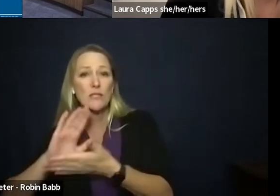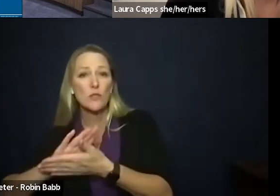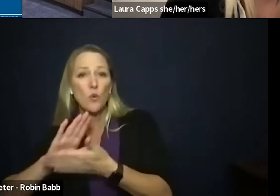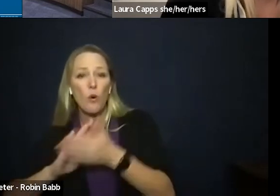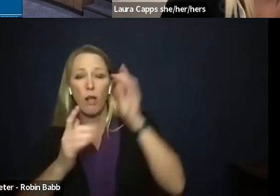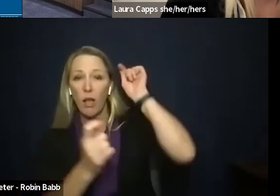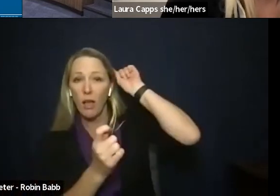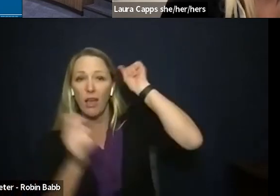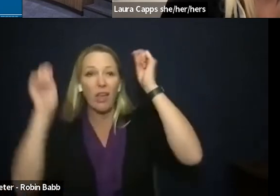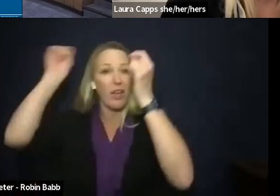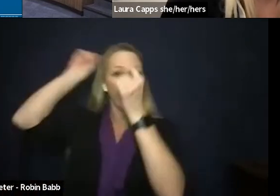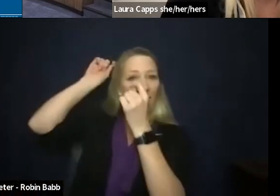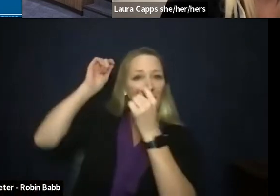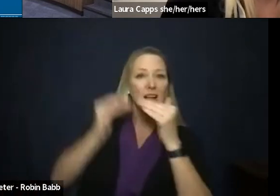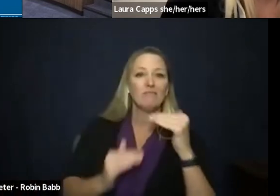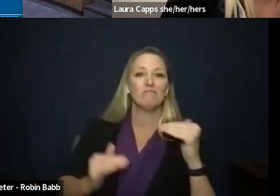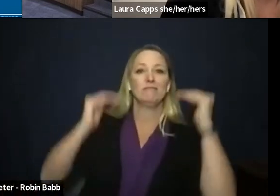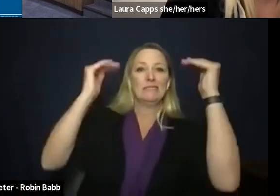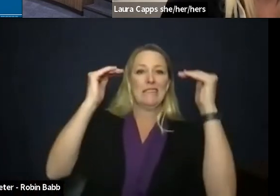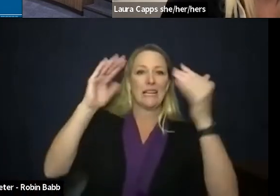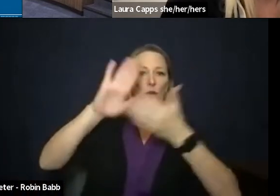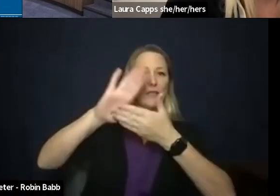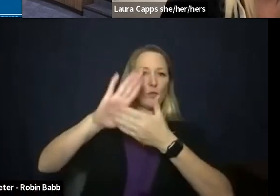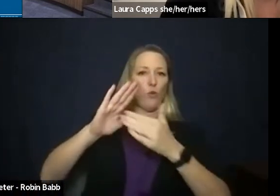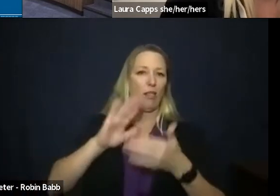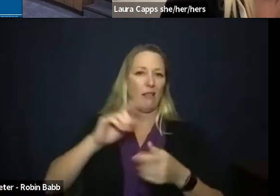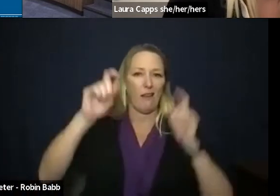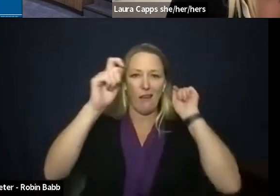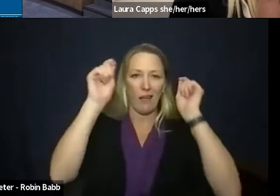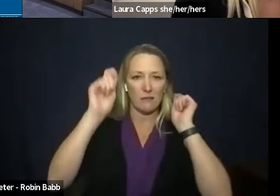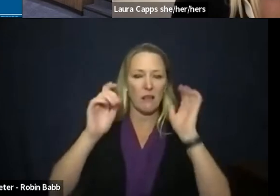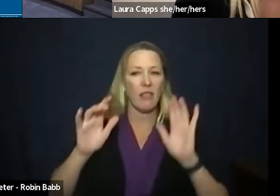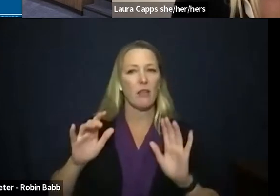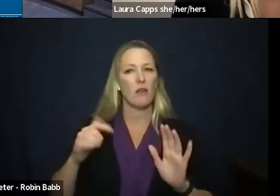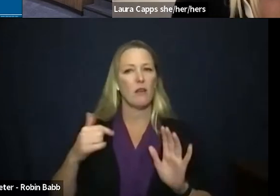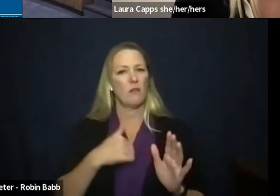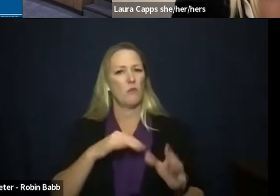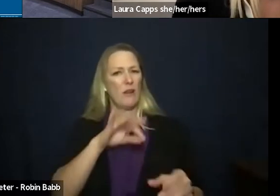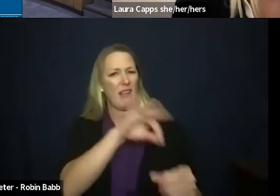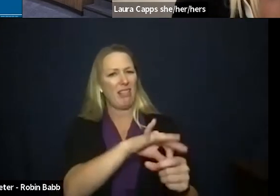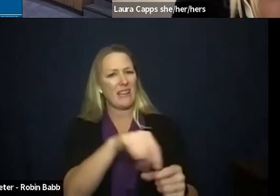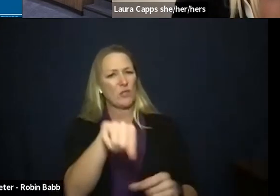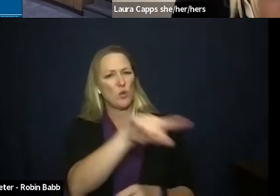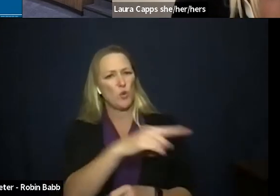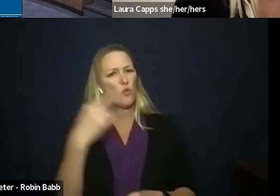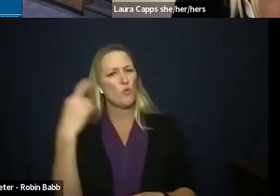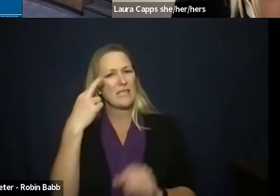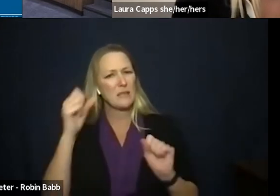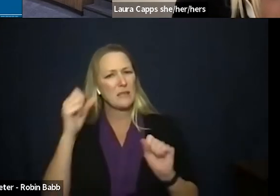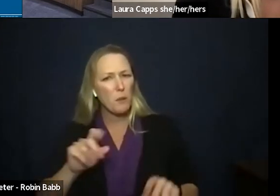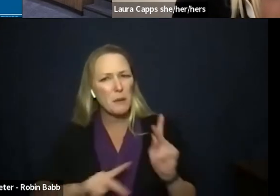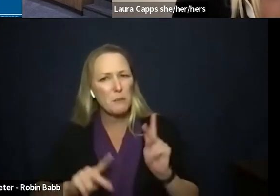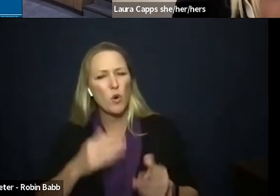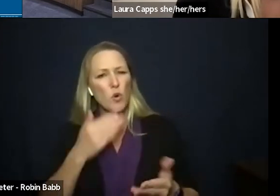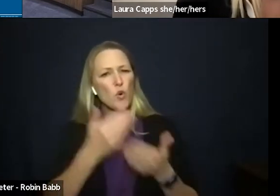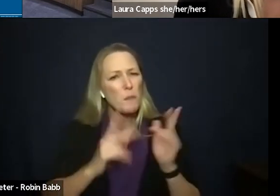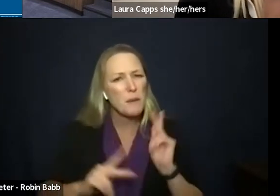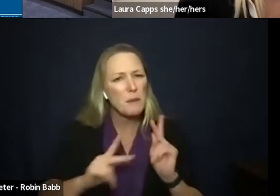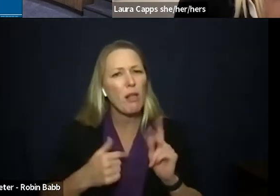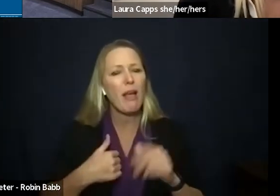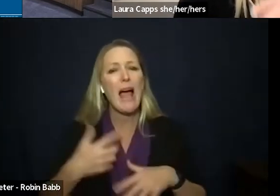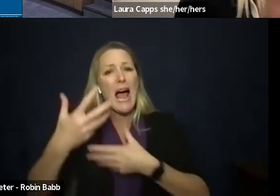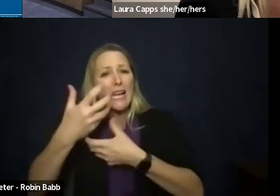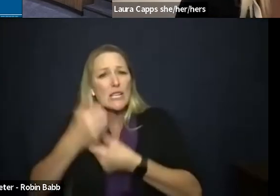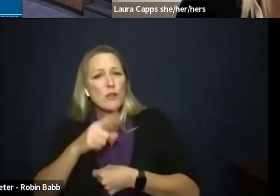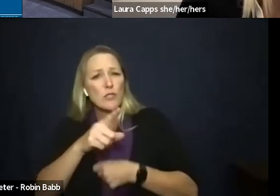barbara secondary school hat and we elect reasonable people who are good people and i trust them to take off their secondary